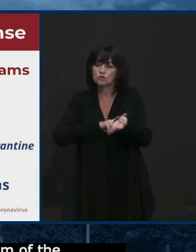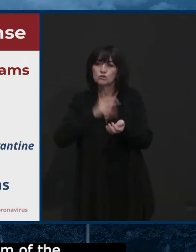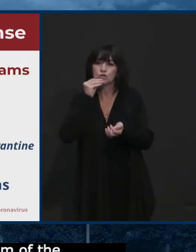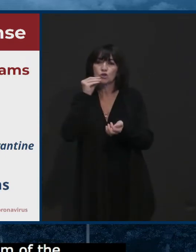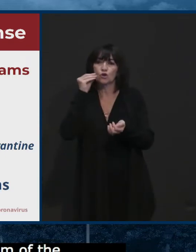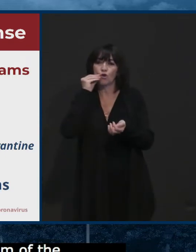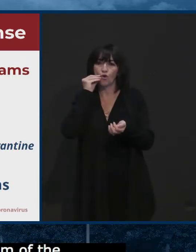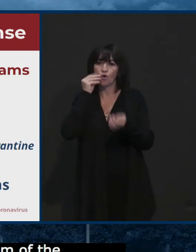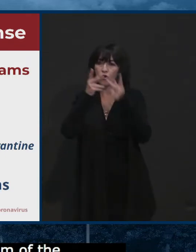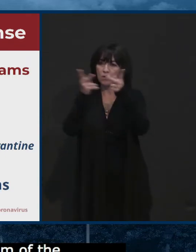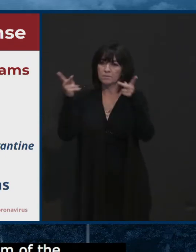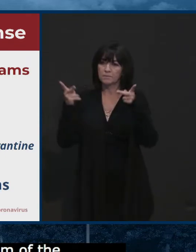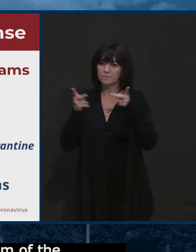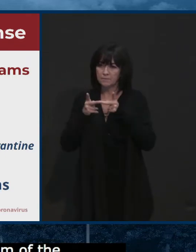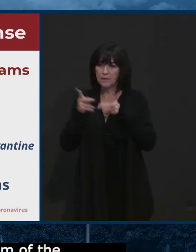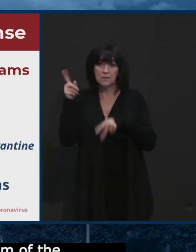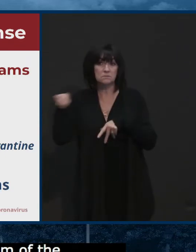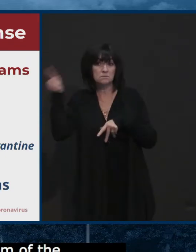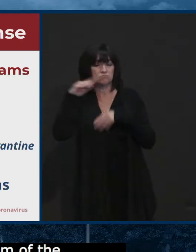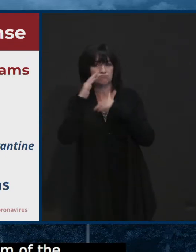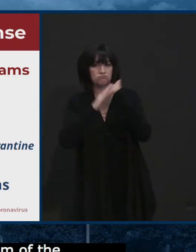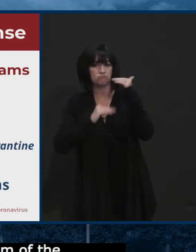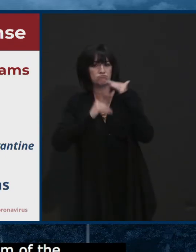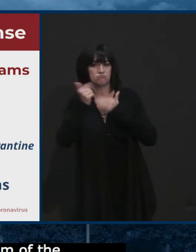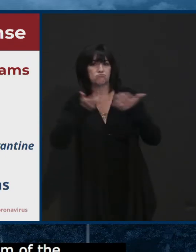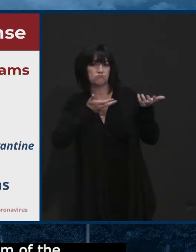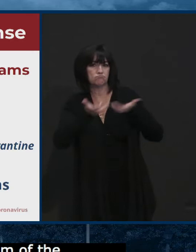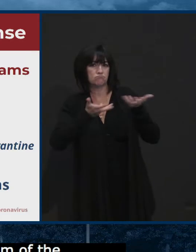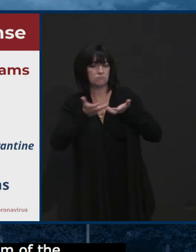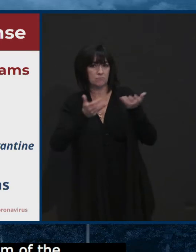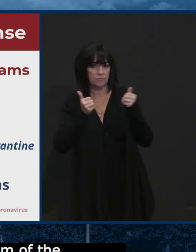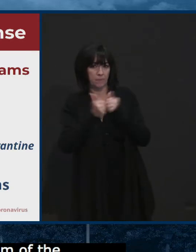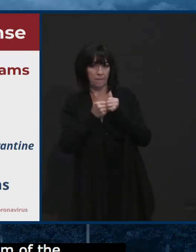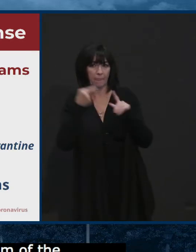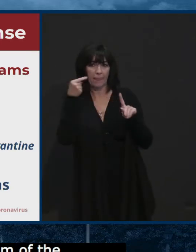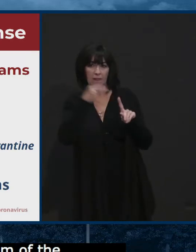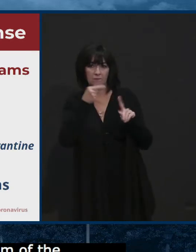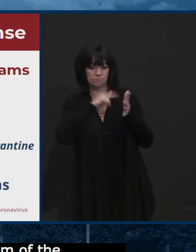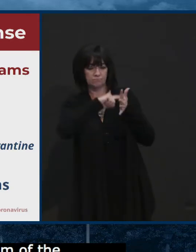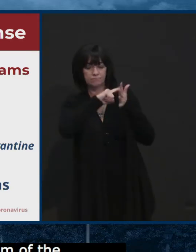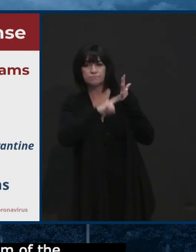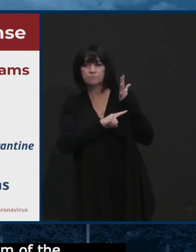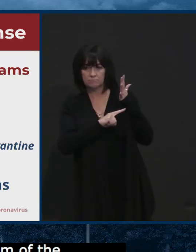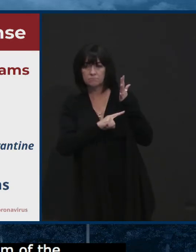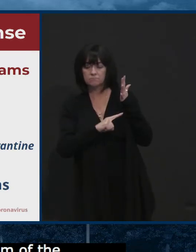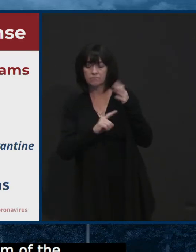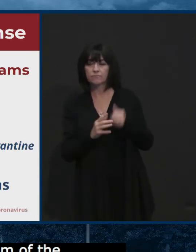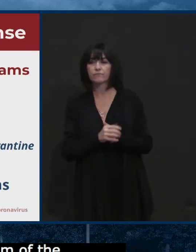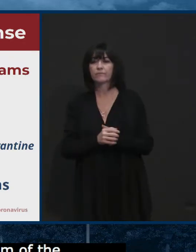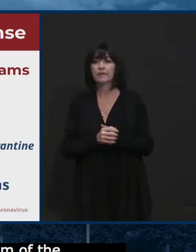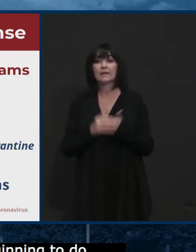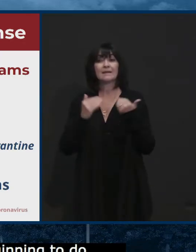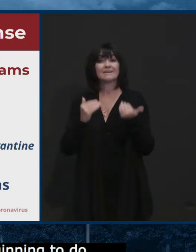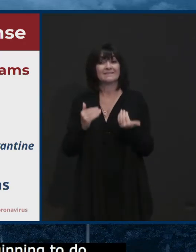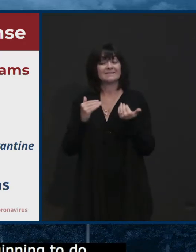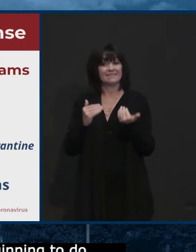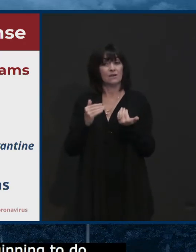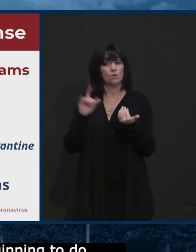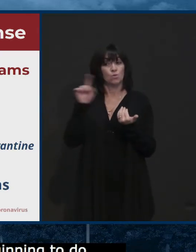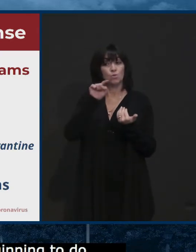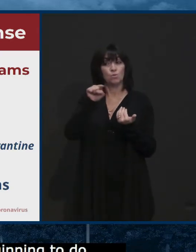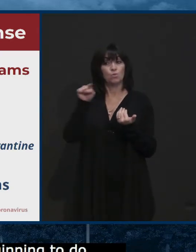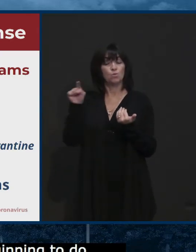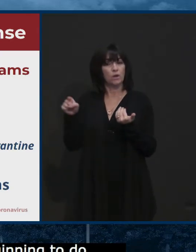facilities. The facilities are very comfortable with them, and what they are now beginning to do again, especially with the facilities where we have the